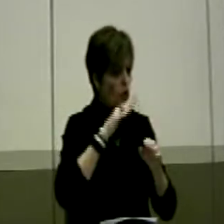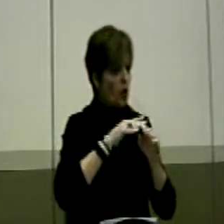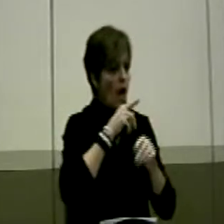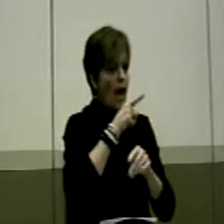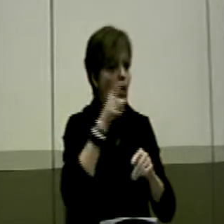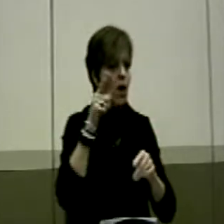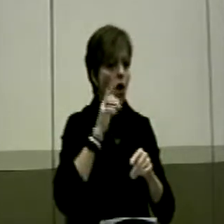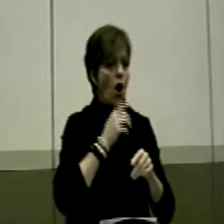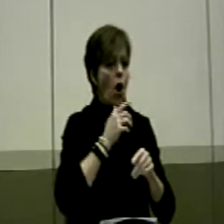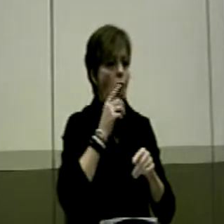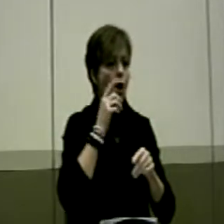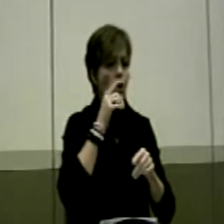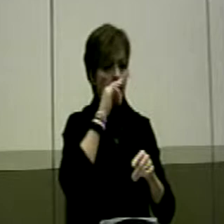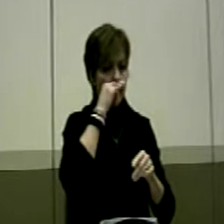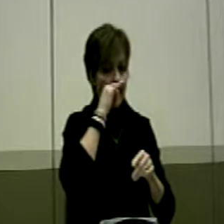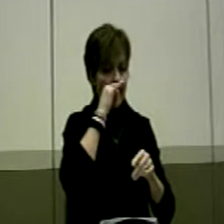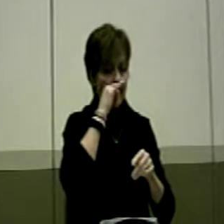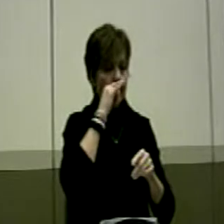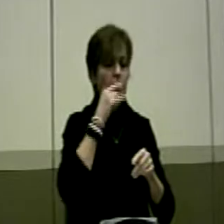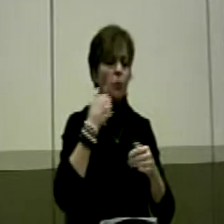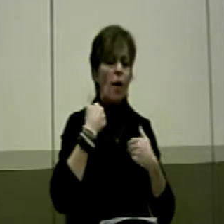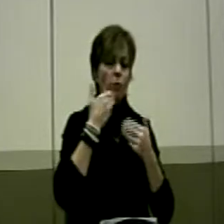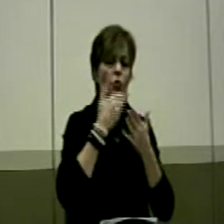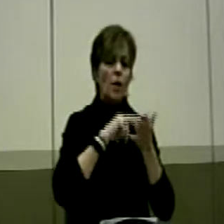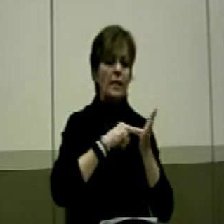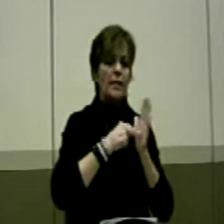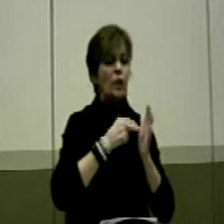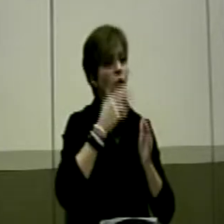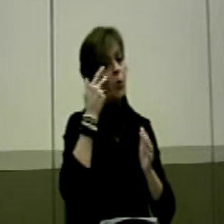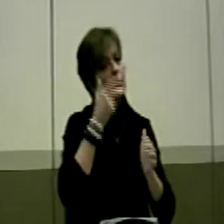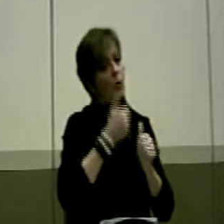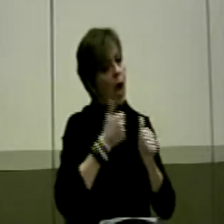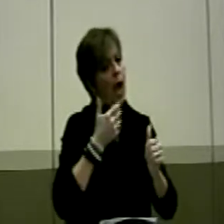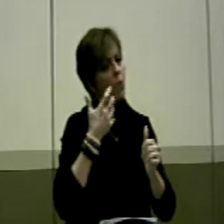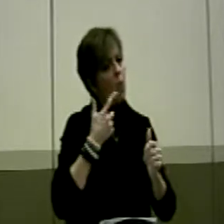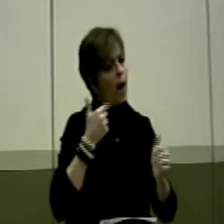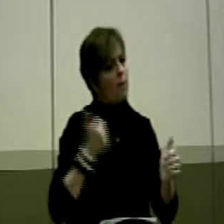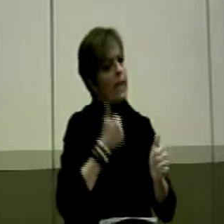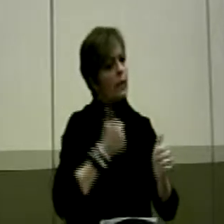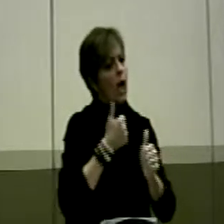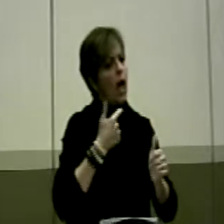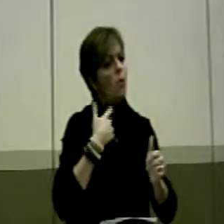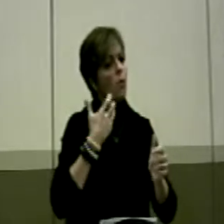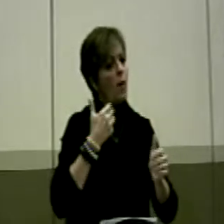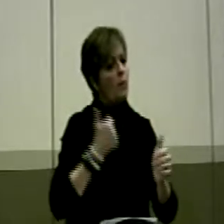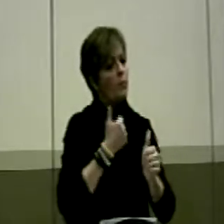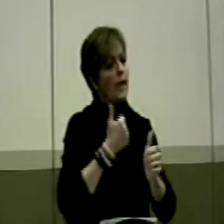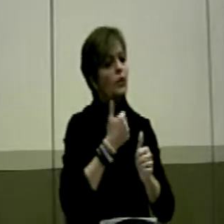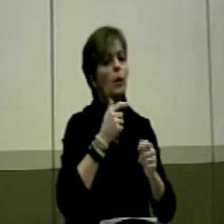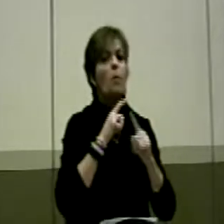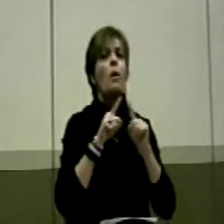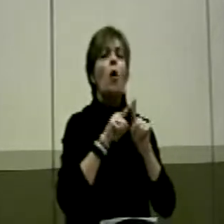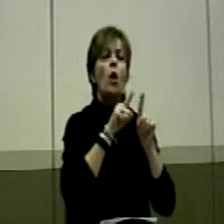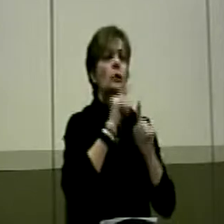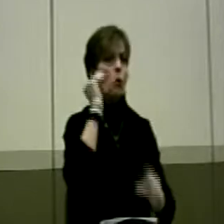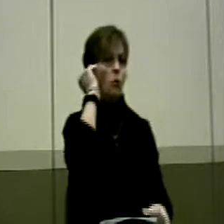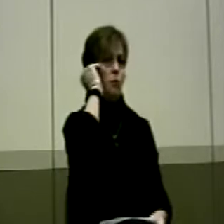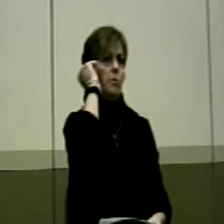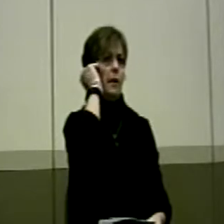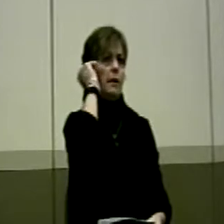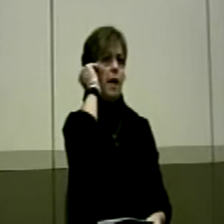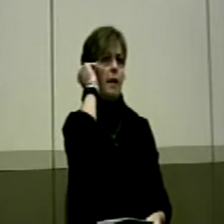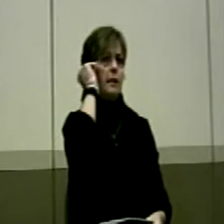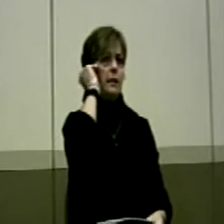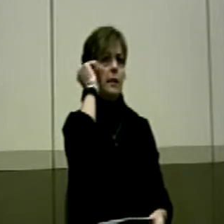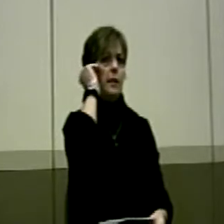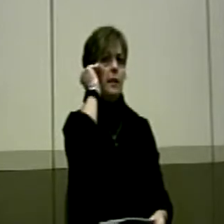because they're behind. We need to catch them up. We need to make sure, but also being cognizant of they can be kids. And they're going to